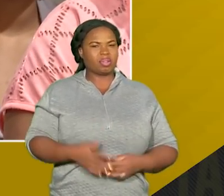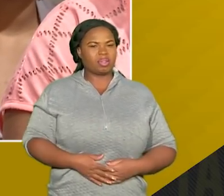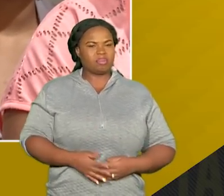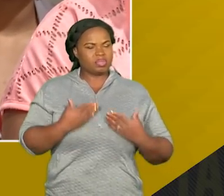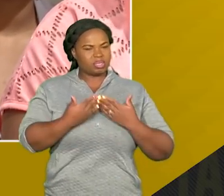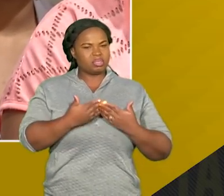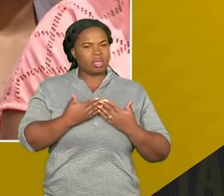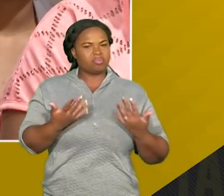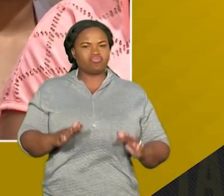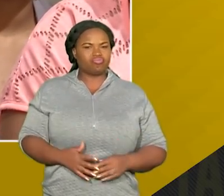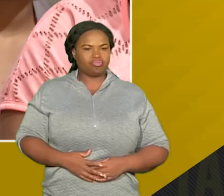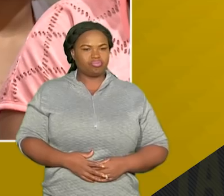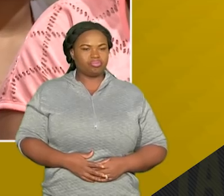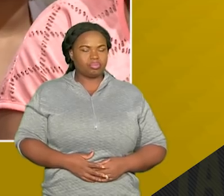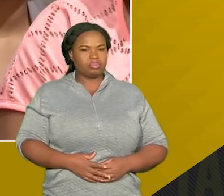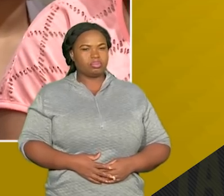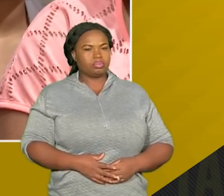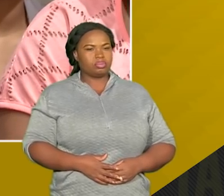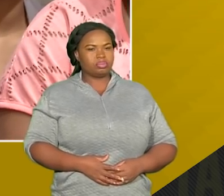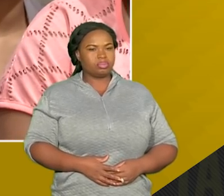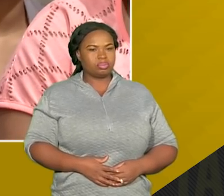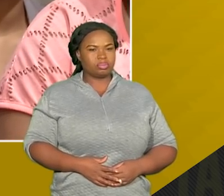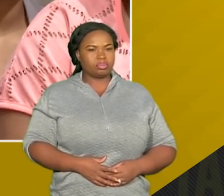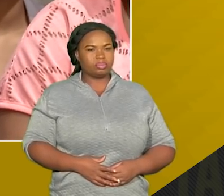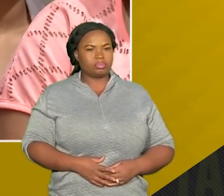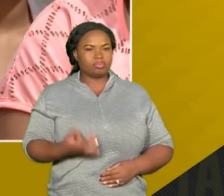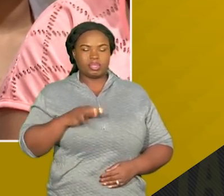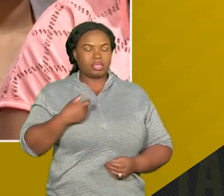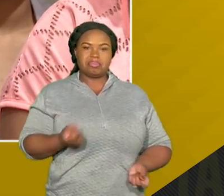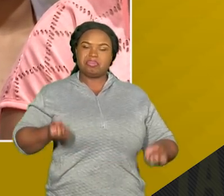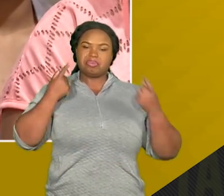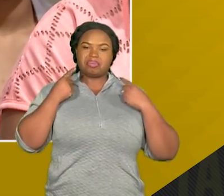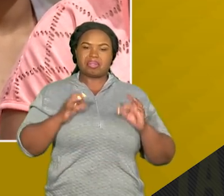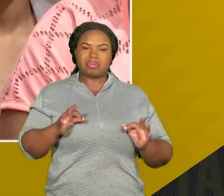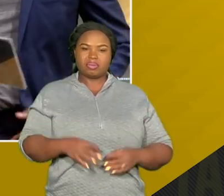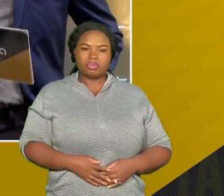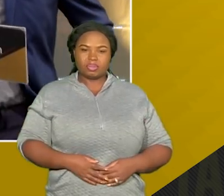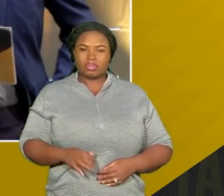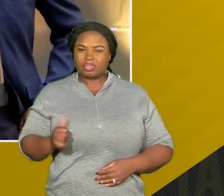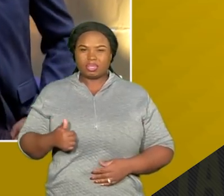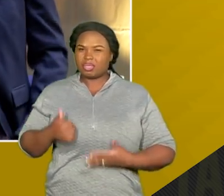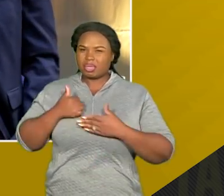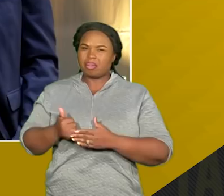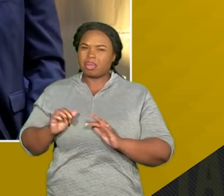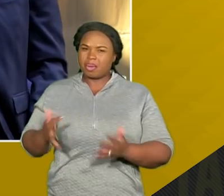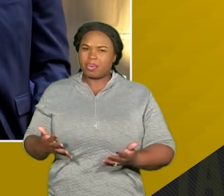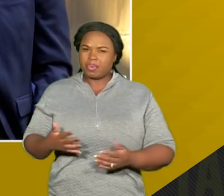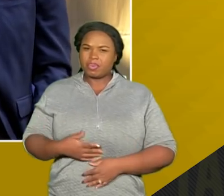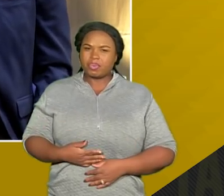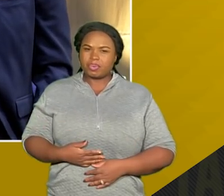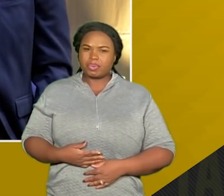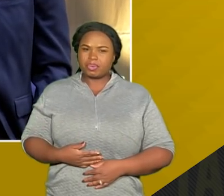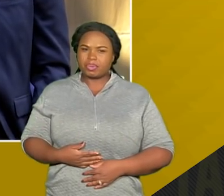funda yonke into and so yeah, I didn't understand what they went again. So, what in usizakele